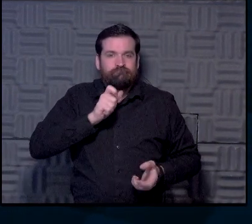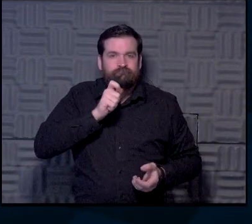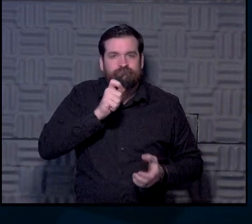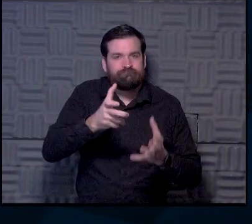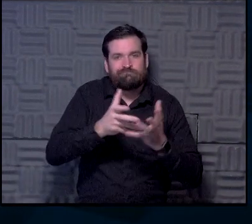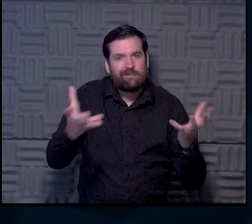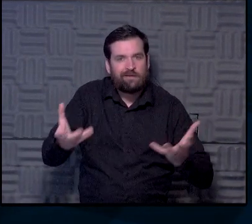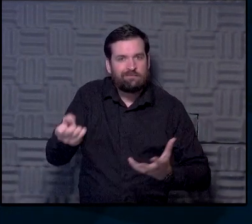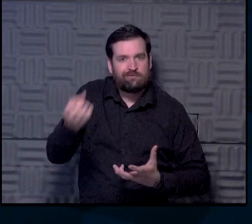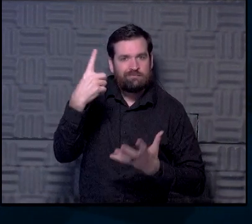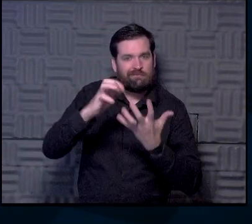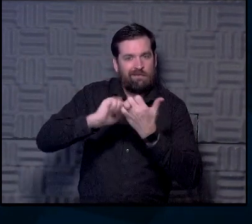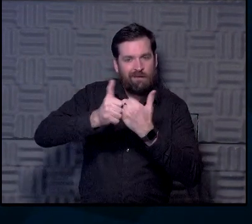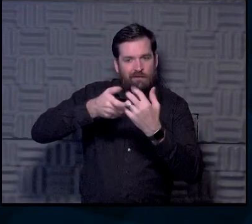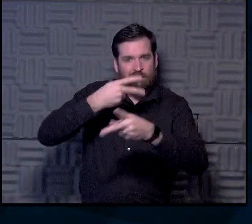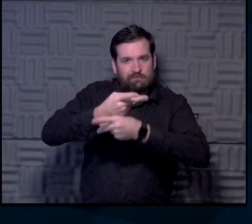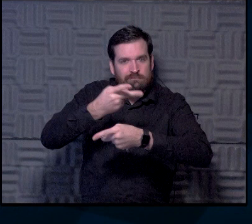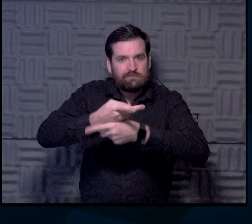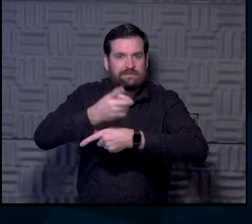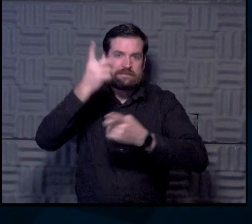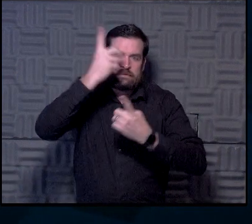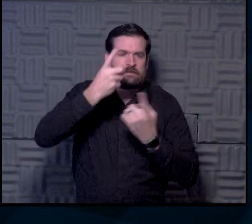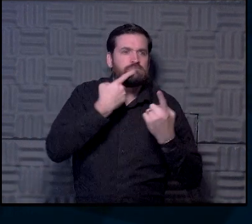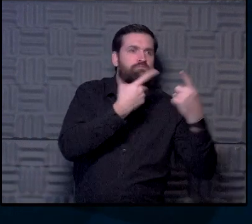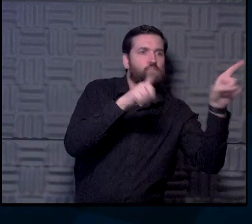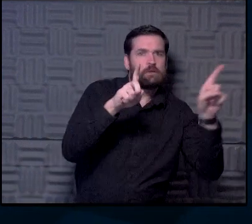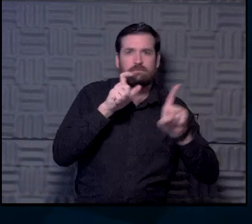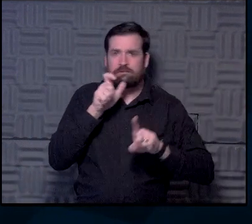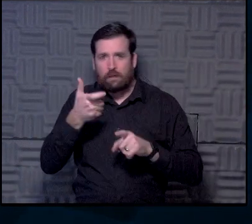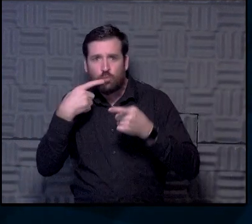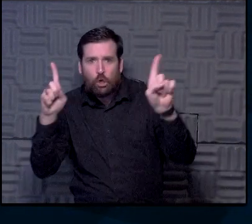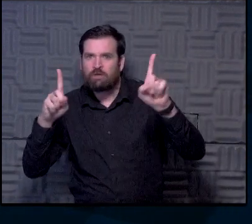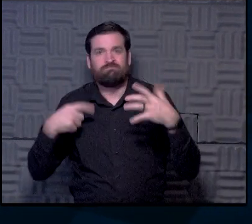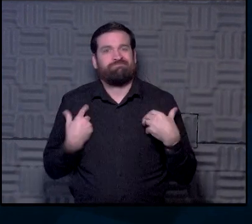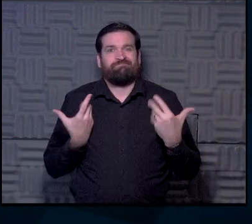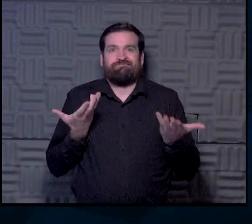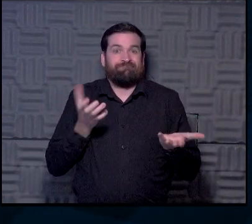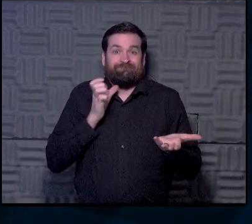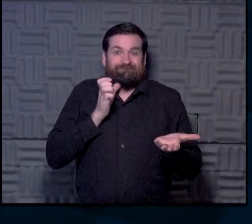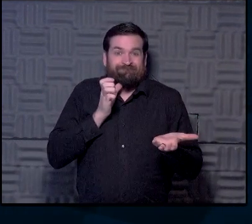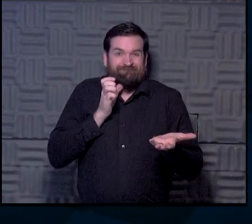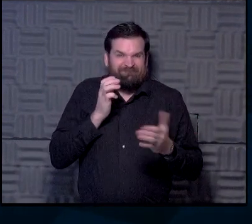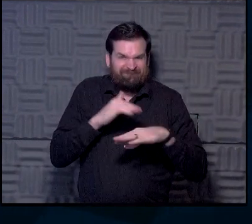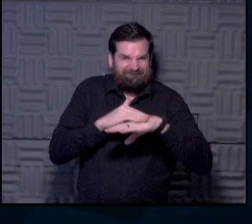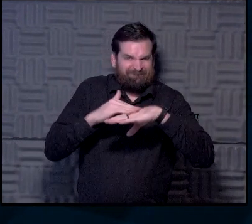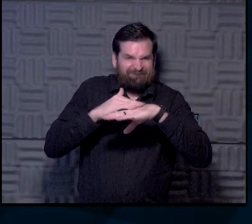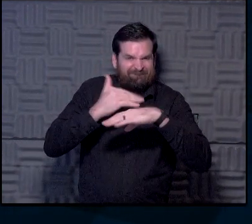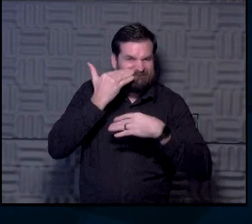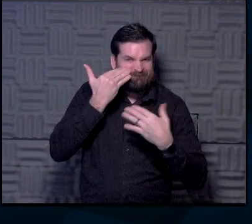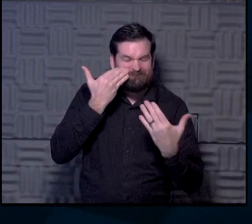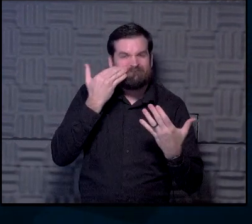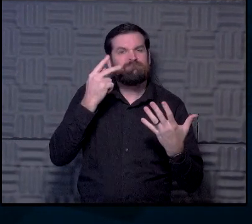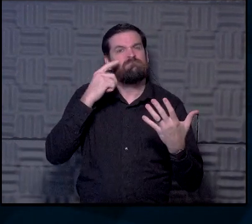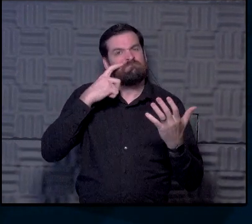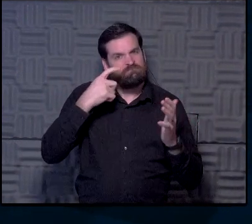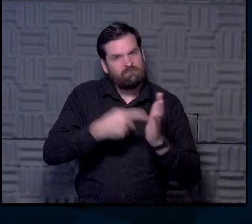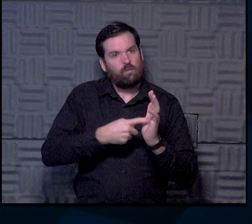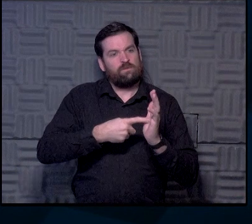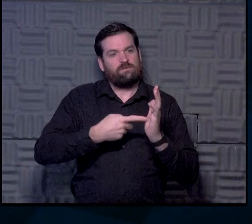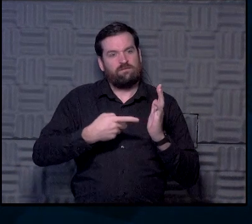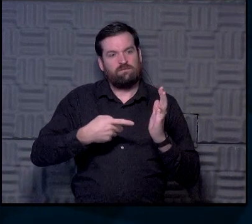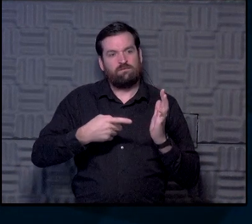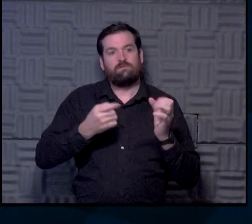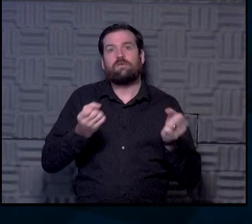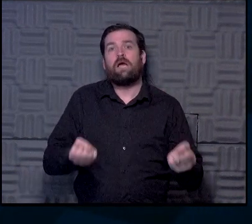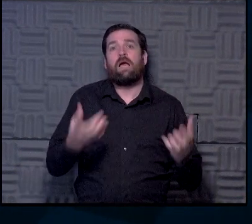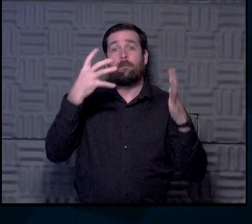how to manage this disease and what worked and what didn't. And you can see as time has gone on that the number of